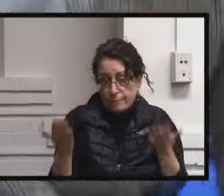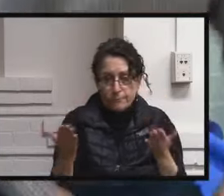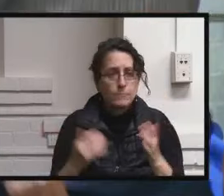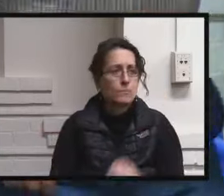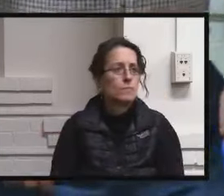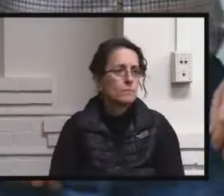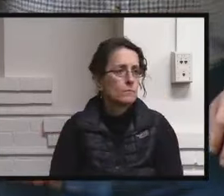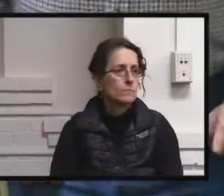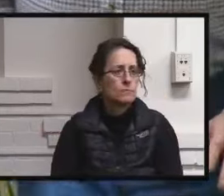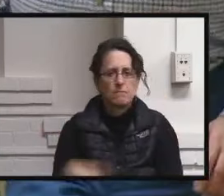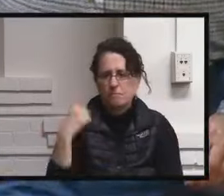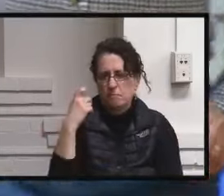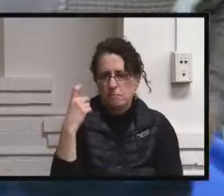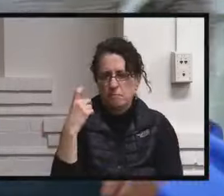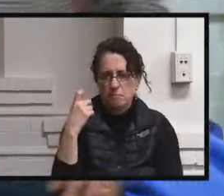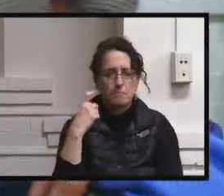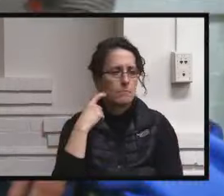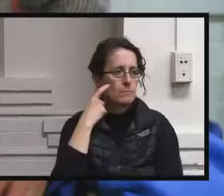something with that?